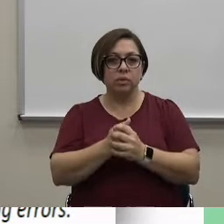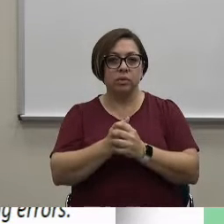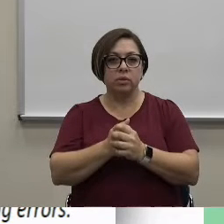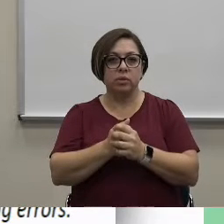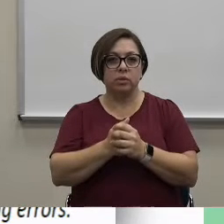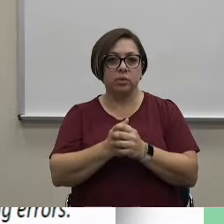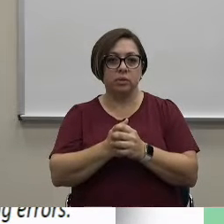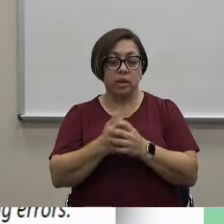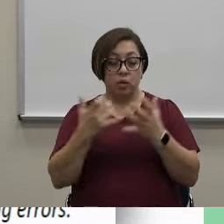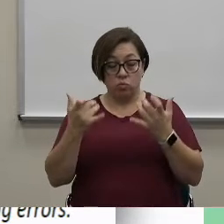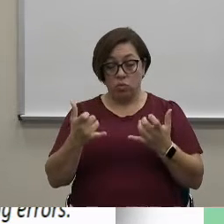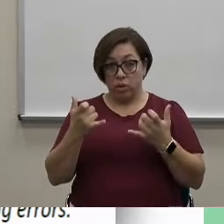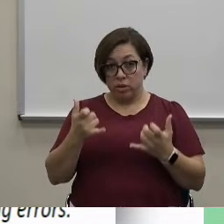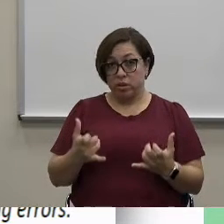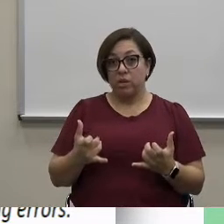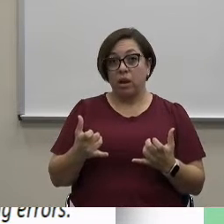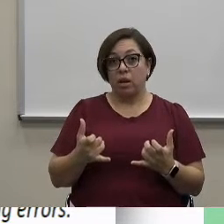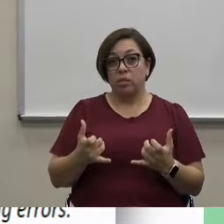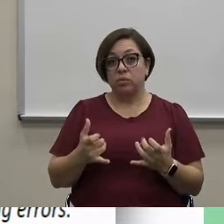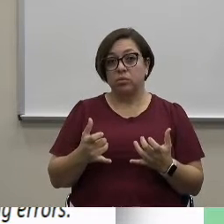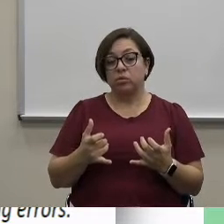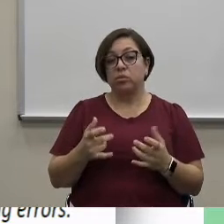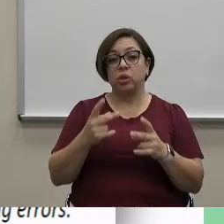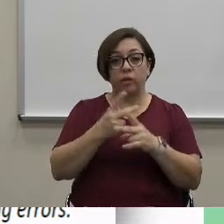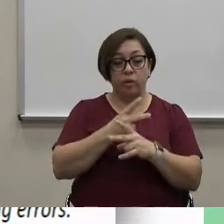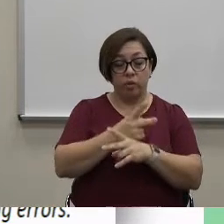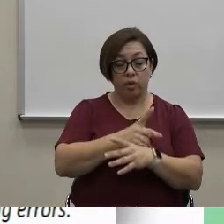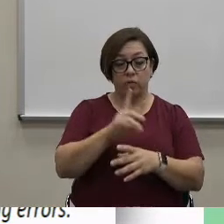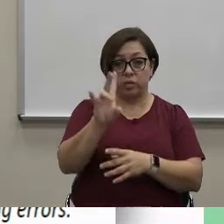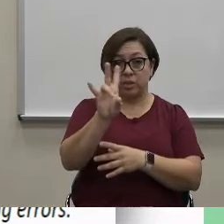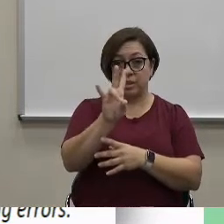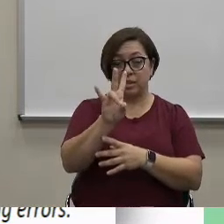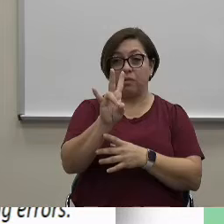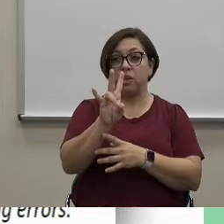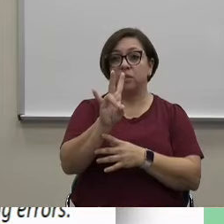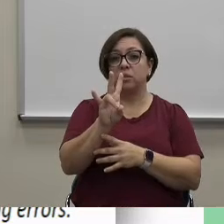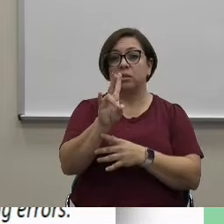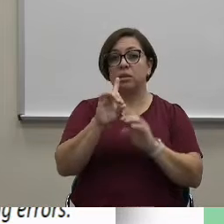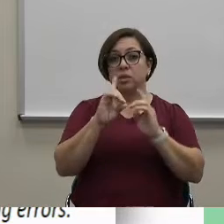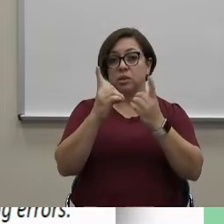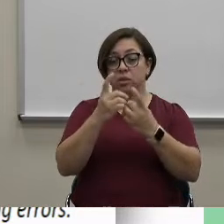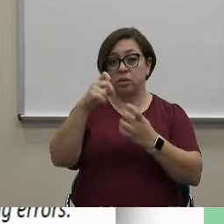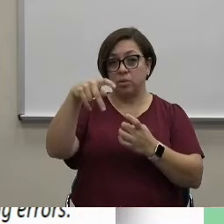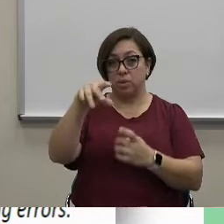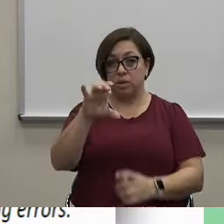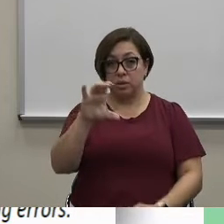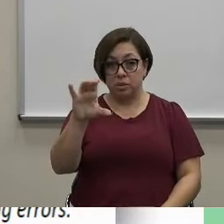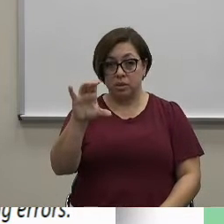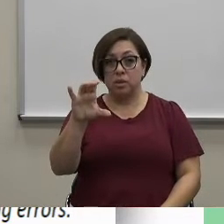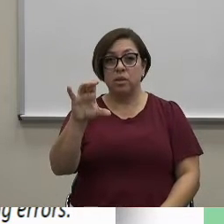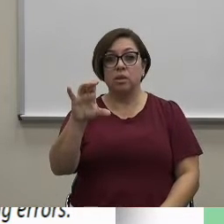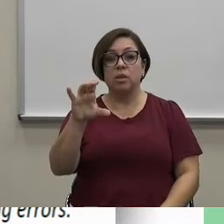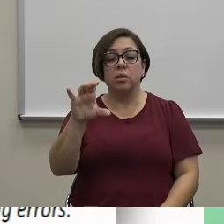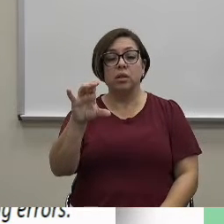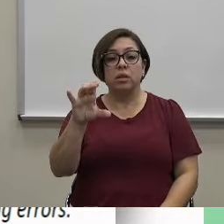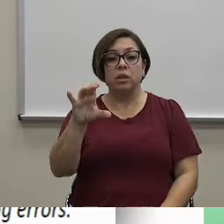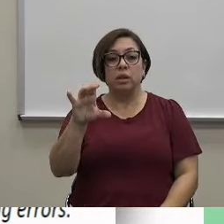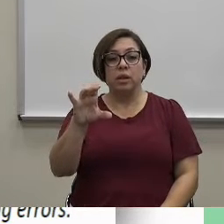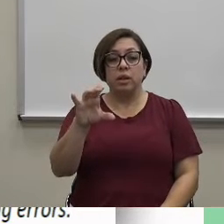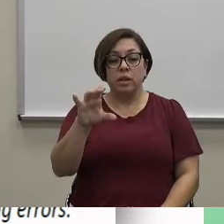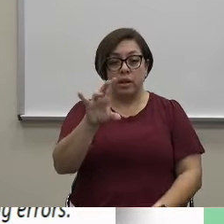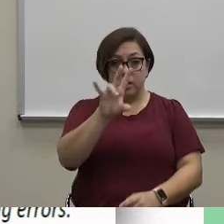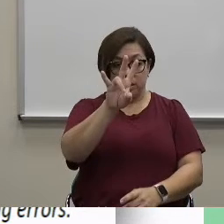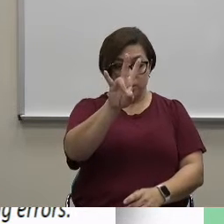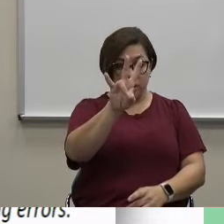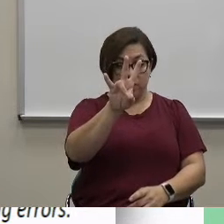the current demographic configuration of the 7 districts for the El Paso Community College districts. You have 7 districts